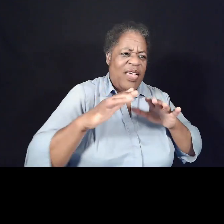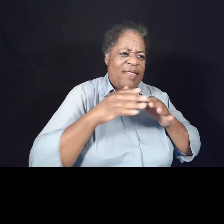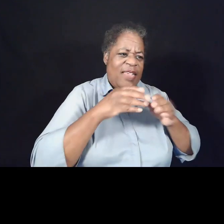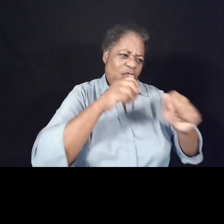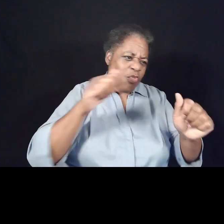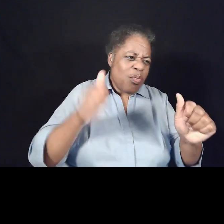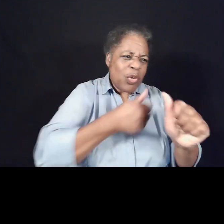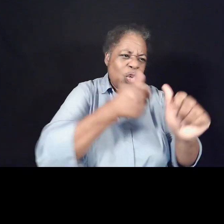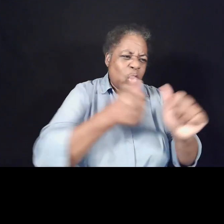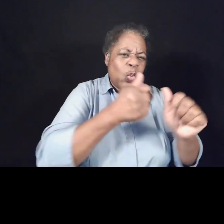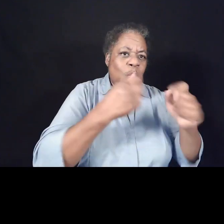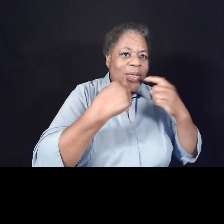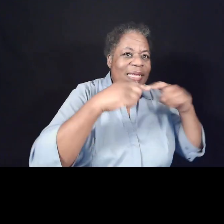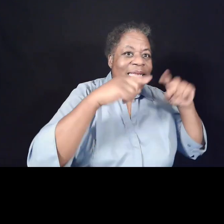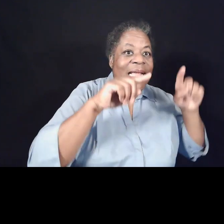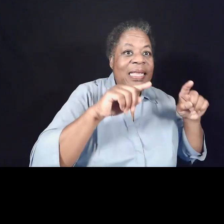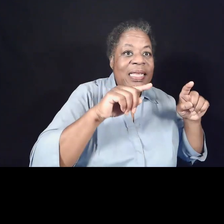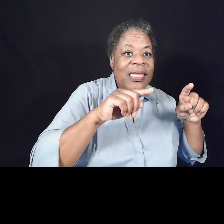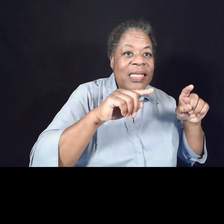success.